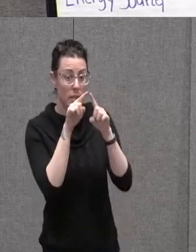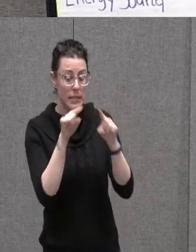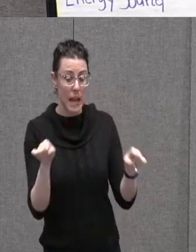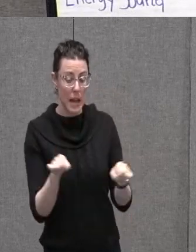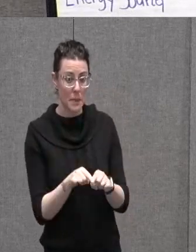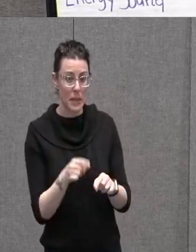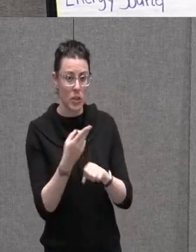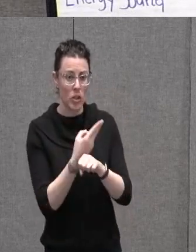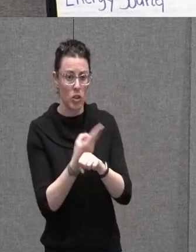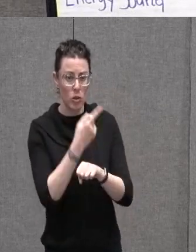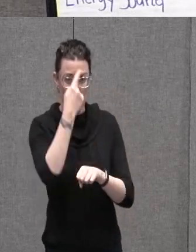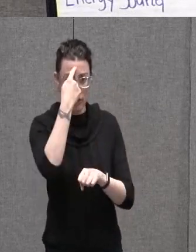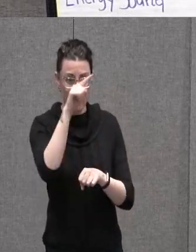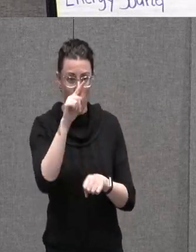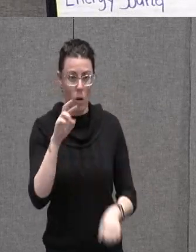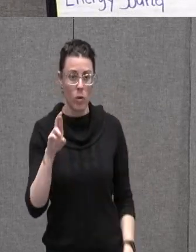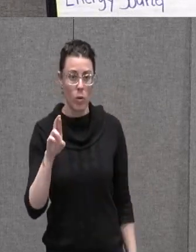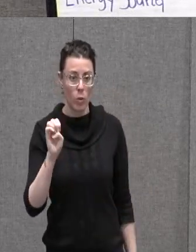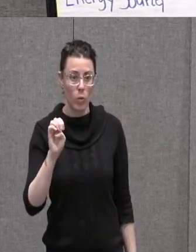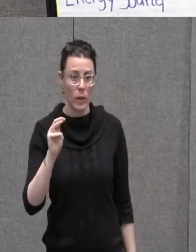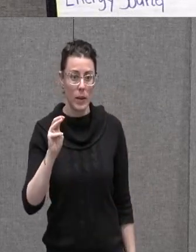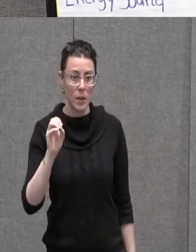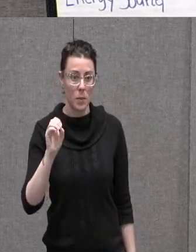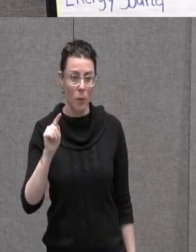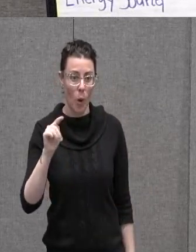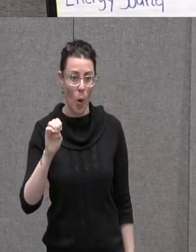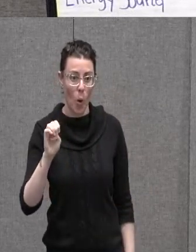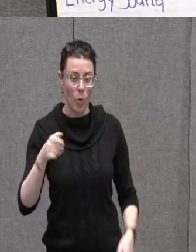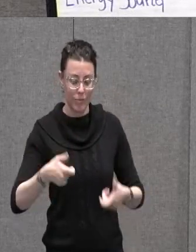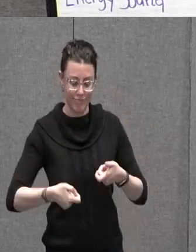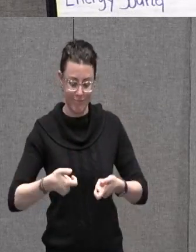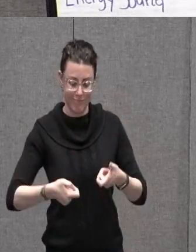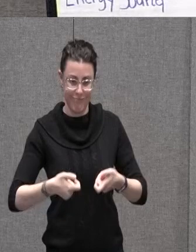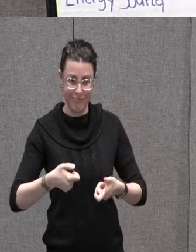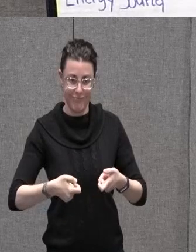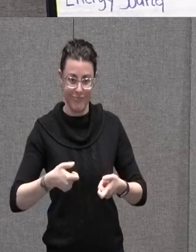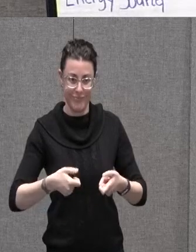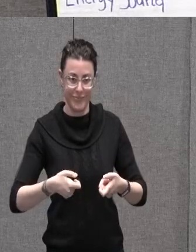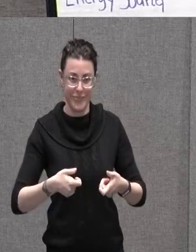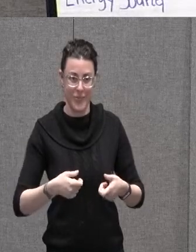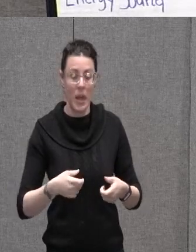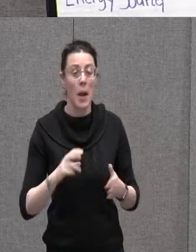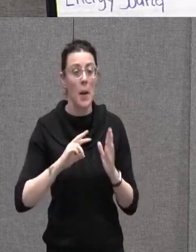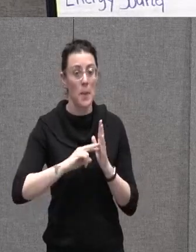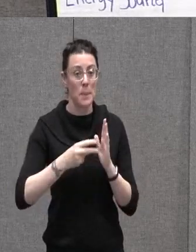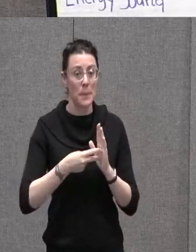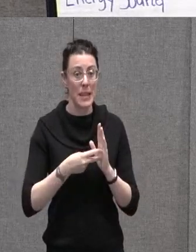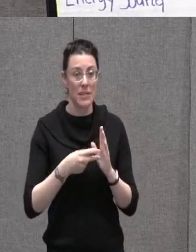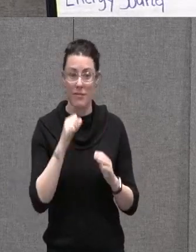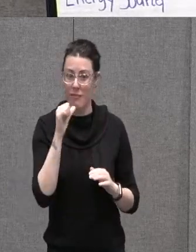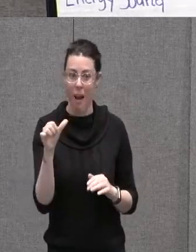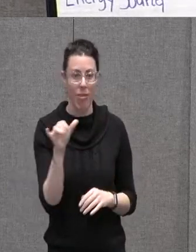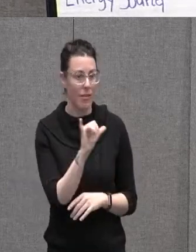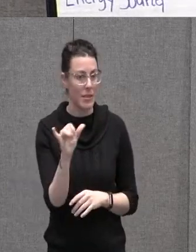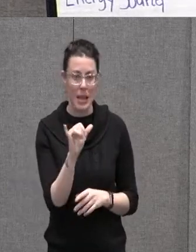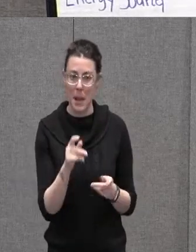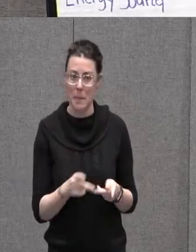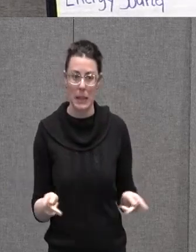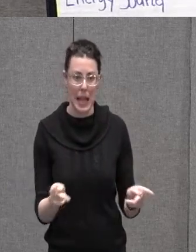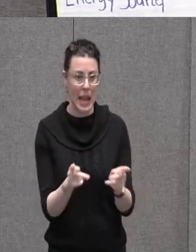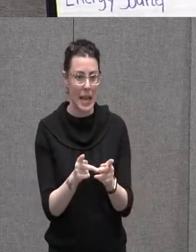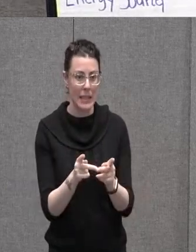our remote. Spot is controlled Control. remotely from another room. There you go, sir.